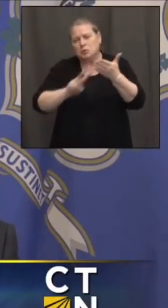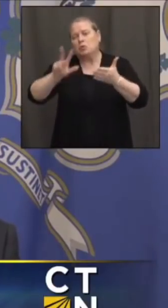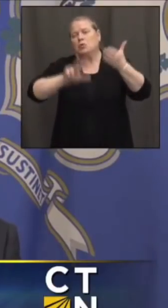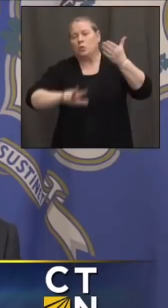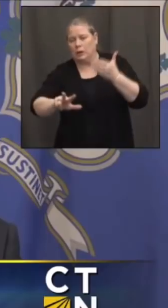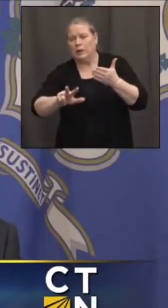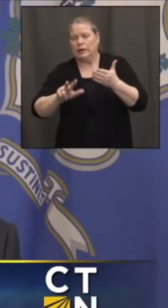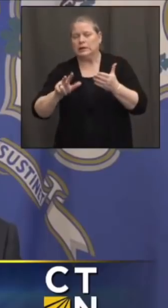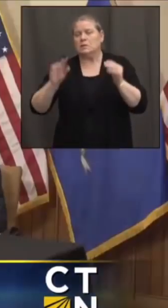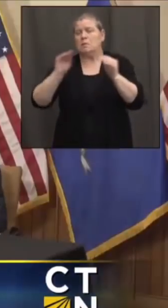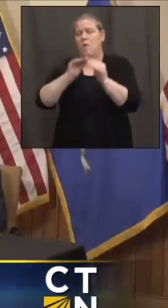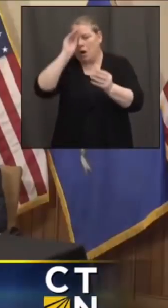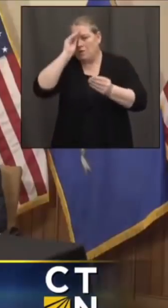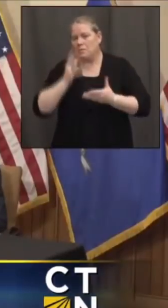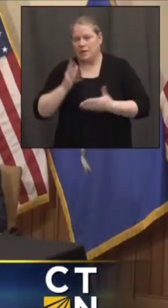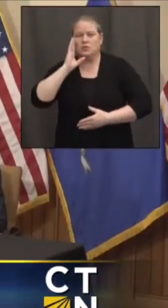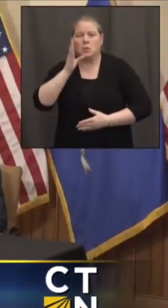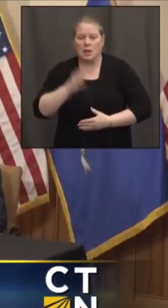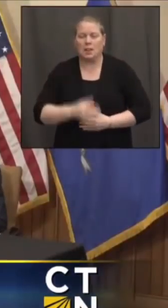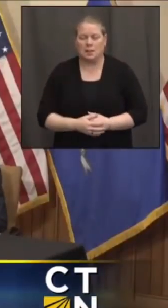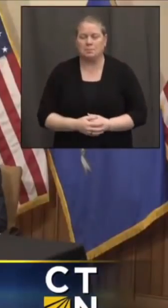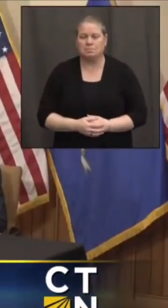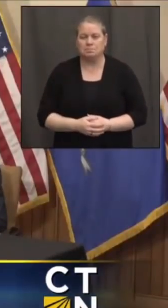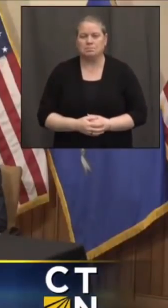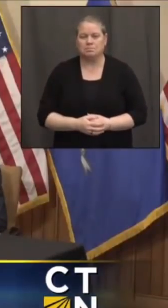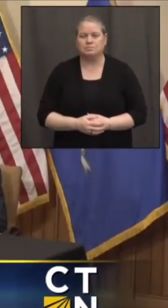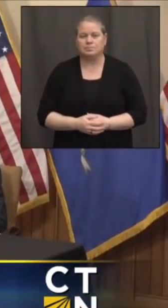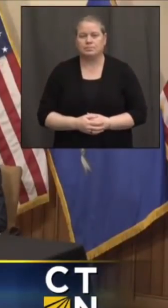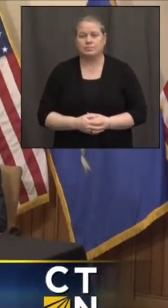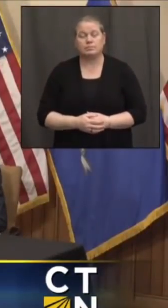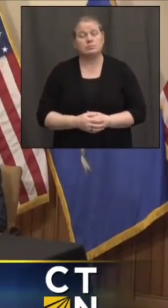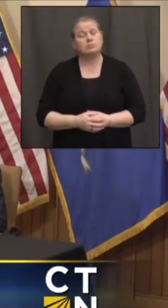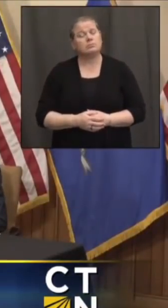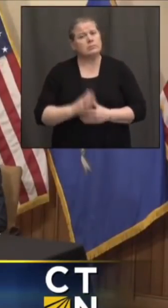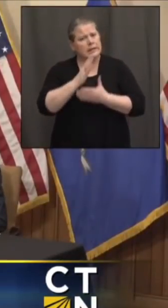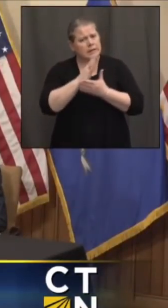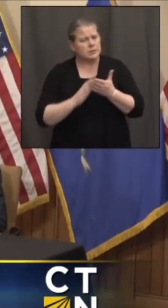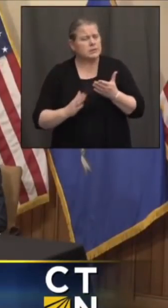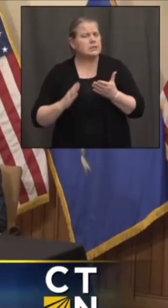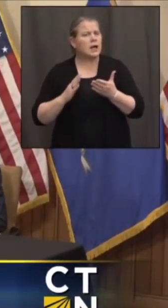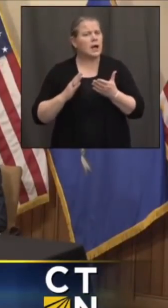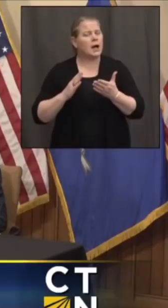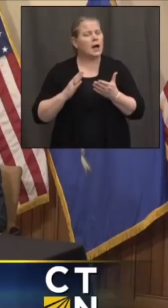got. There was some speculation that there might be an announcement as